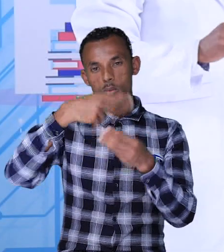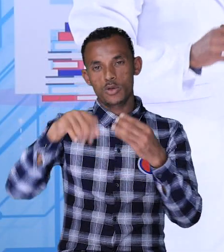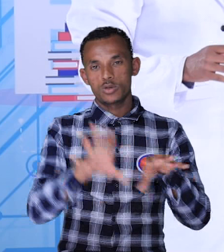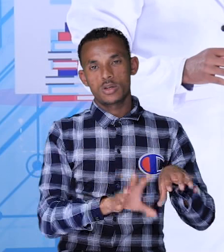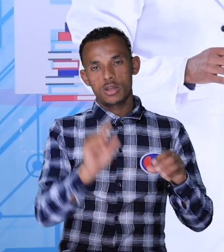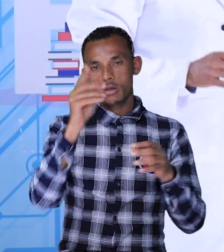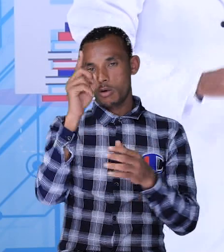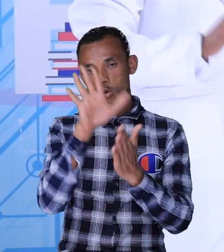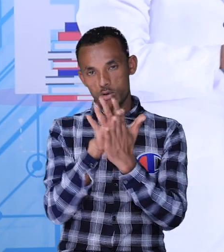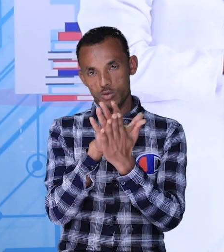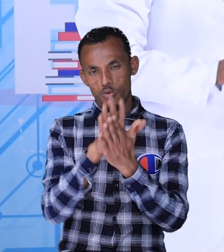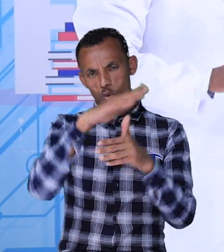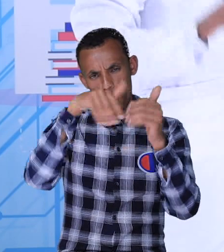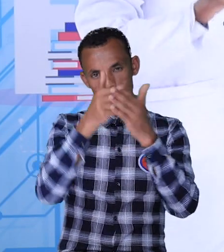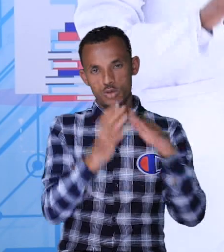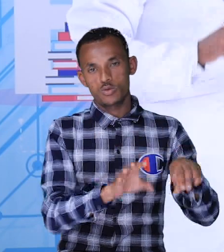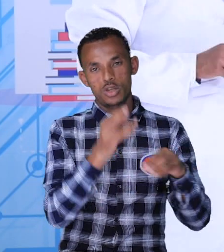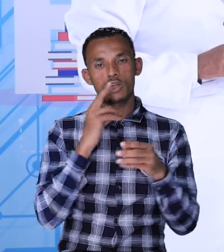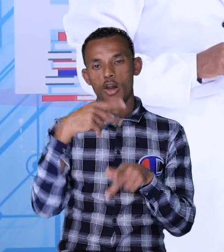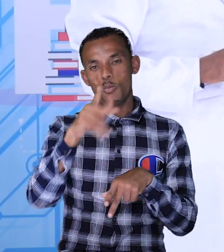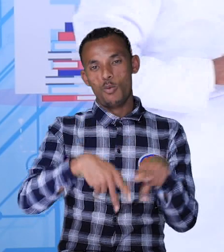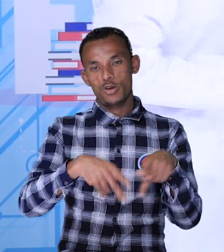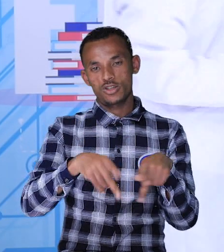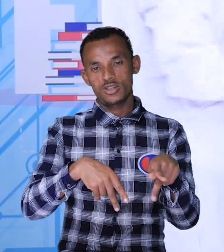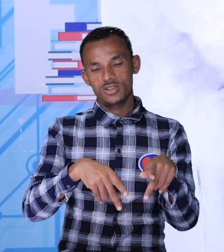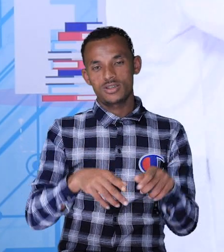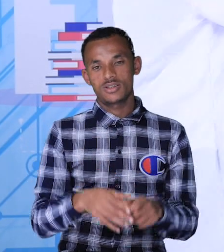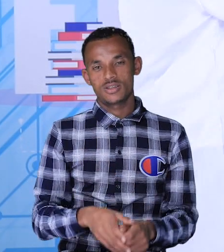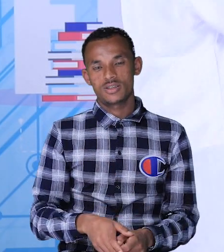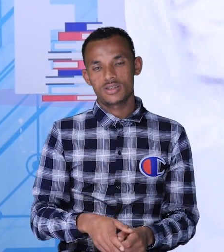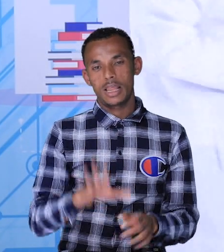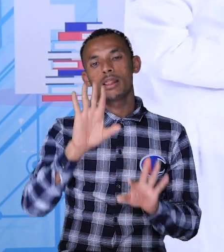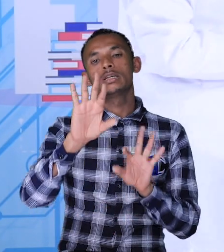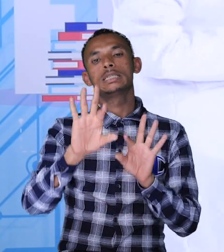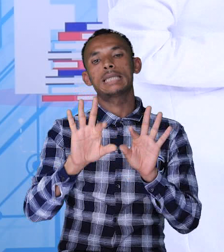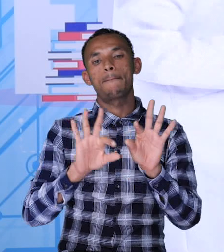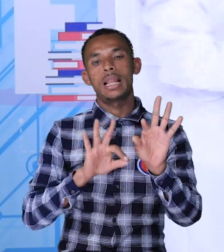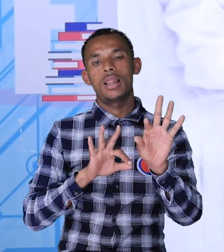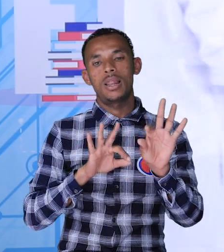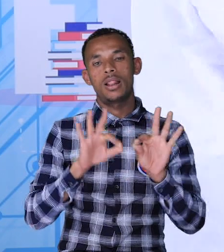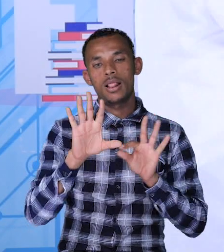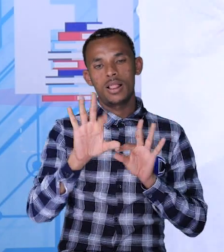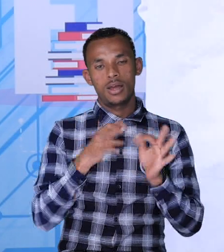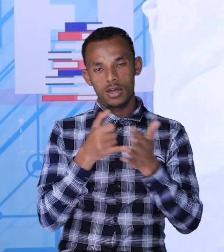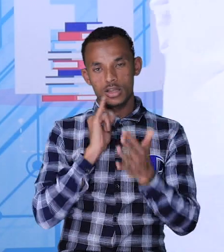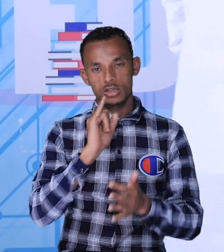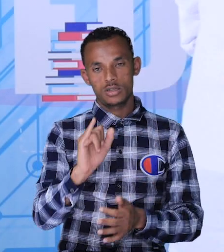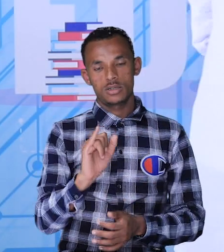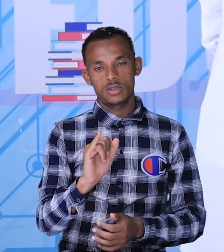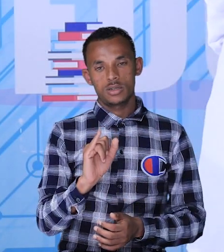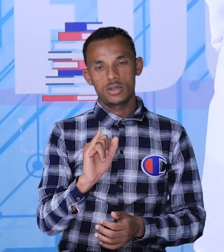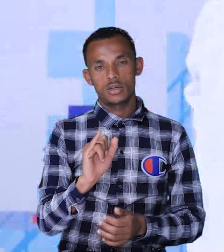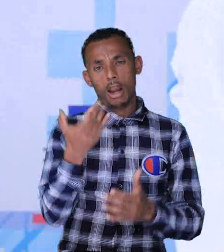in a certain school, all students are the population, okay? And sample is, it is